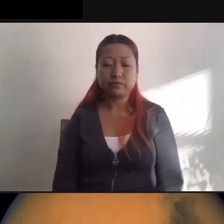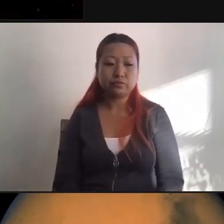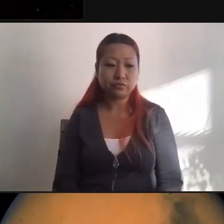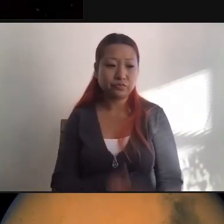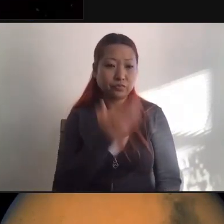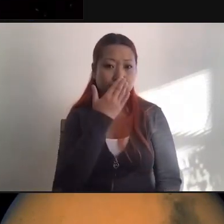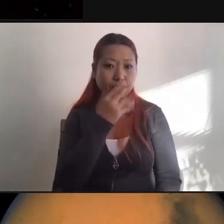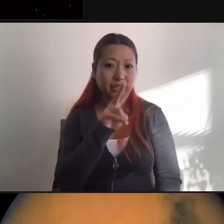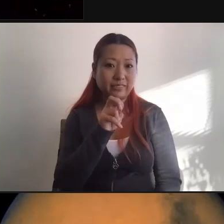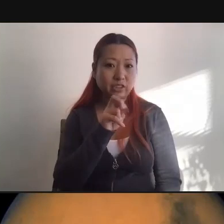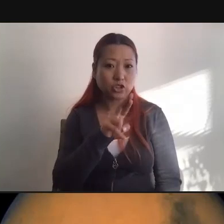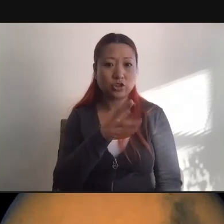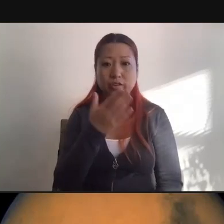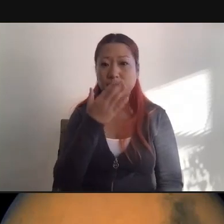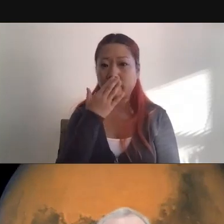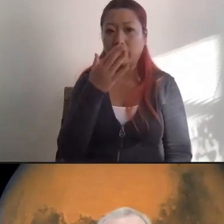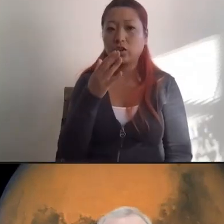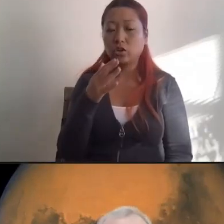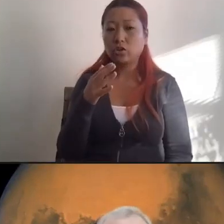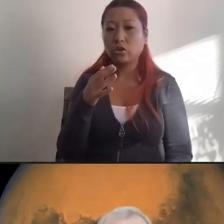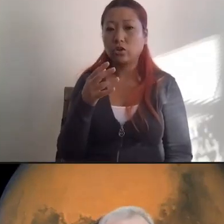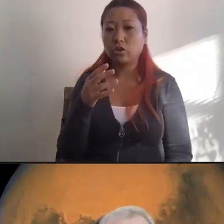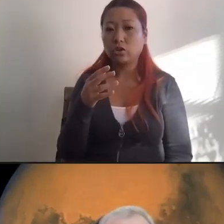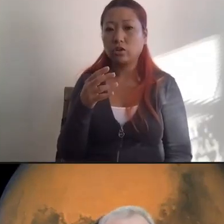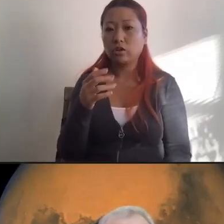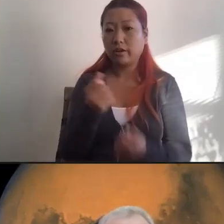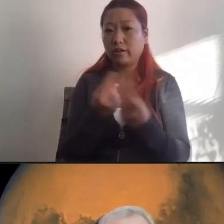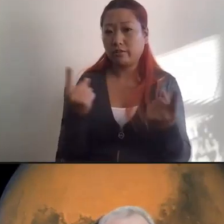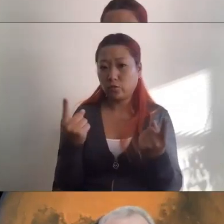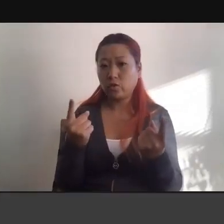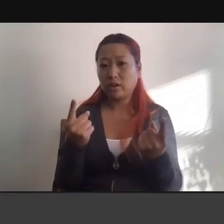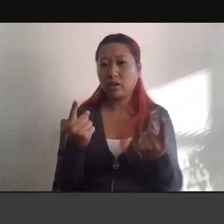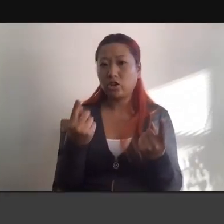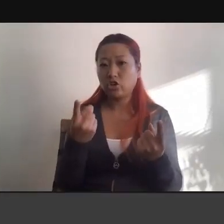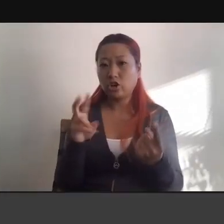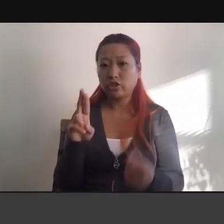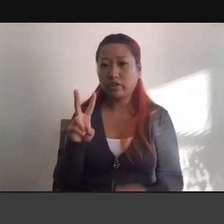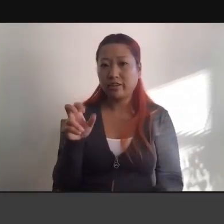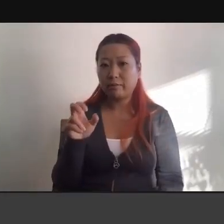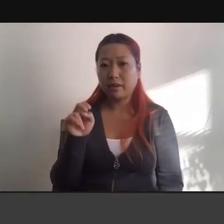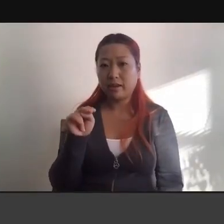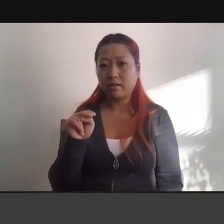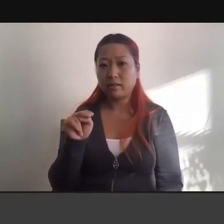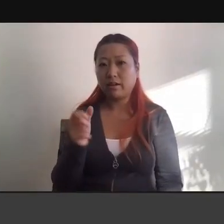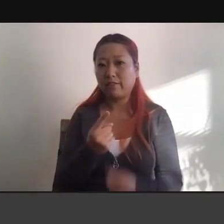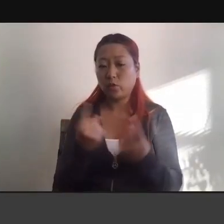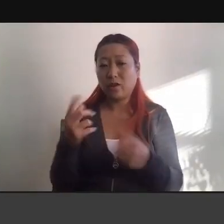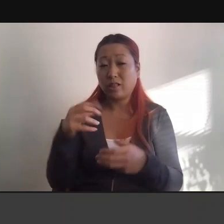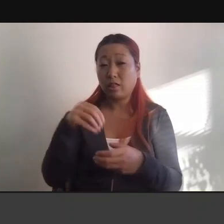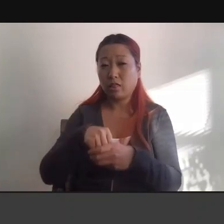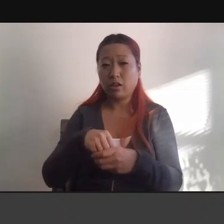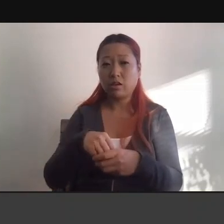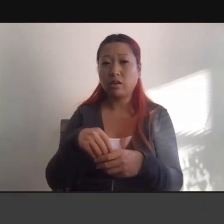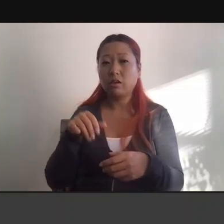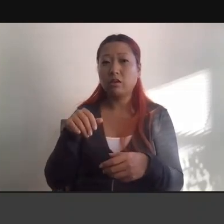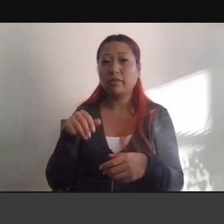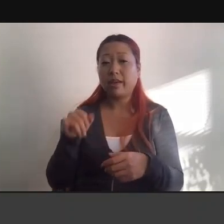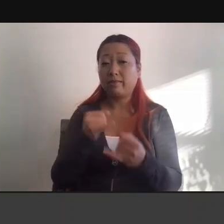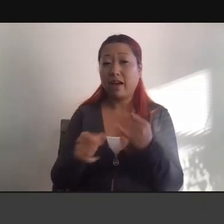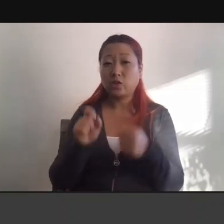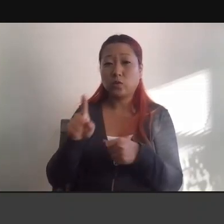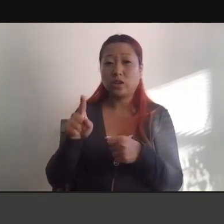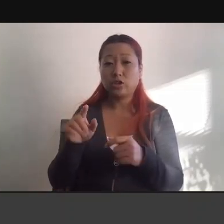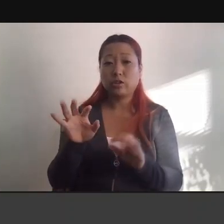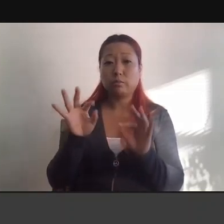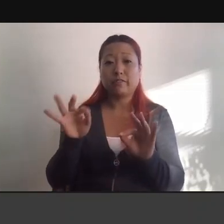Thank you all very much, Dr. Van Balen and all of you on the panel. Thanks so much. Actually, that last question was perfect, sort of a tee up for